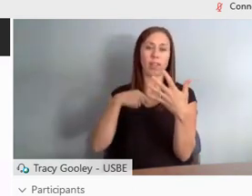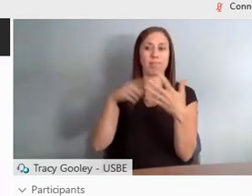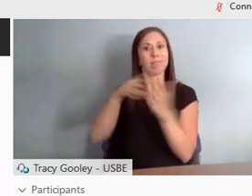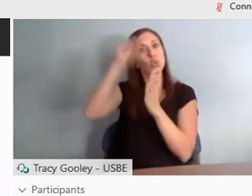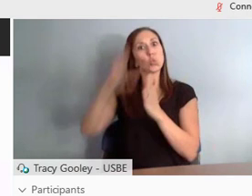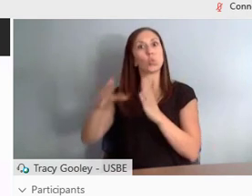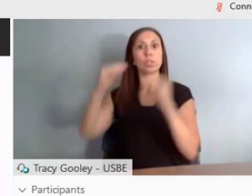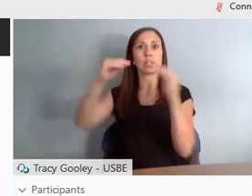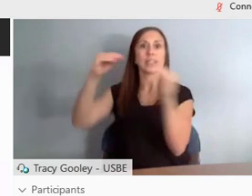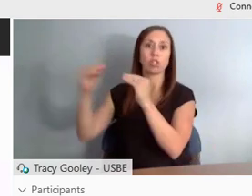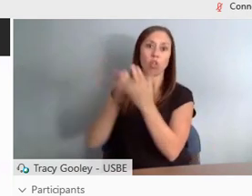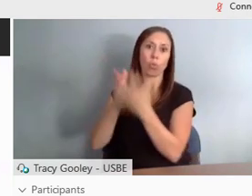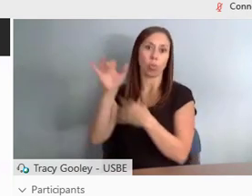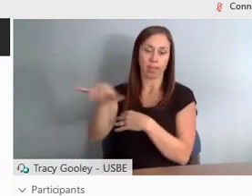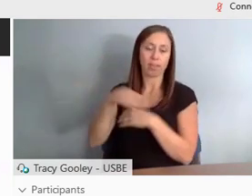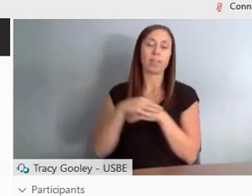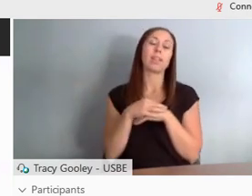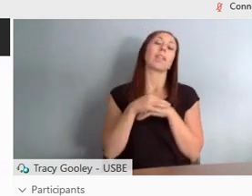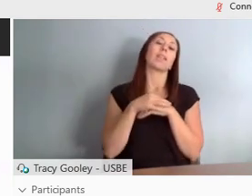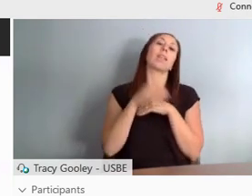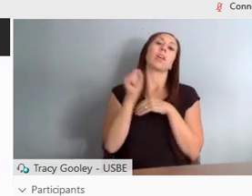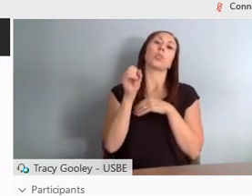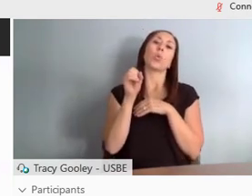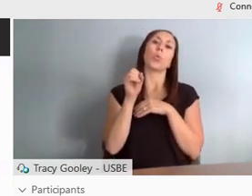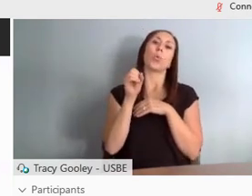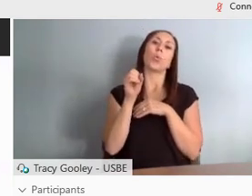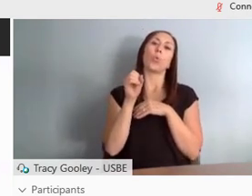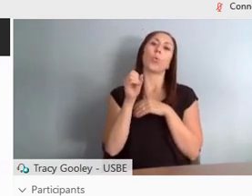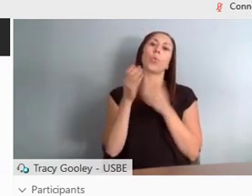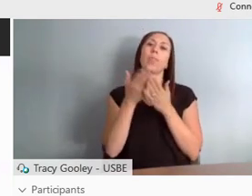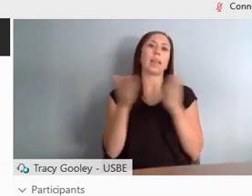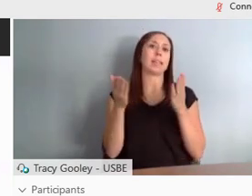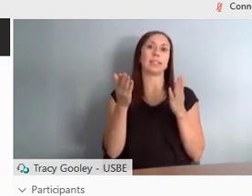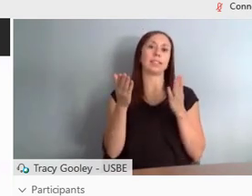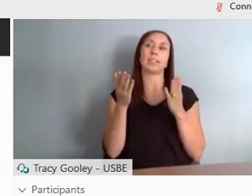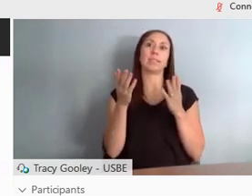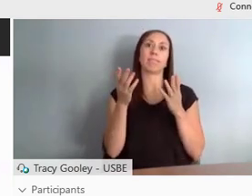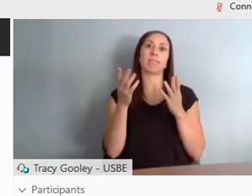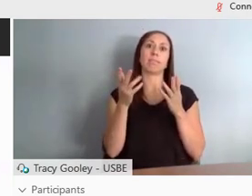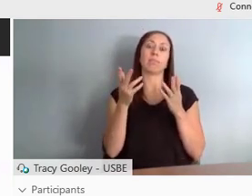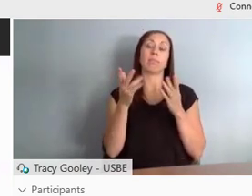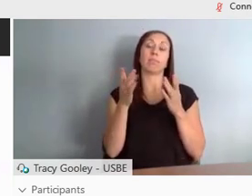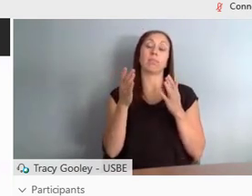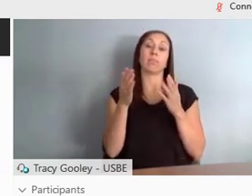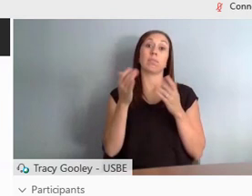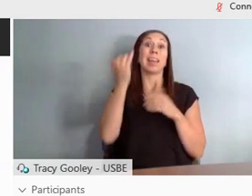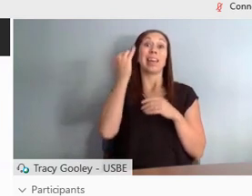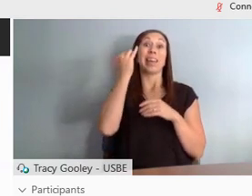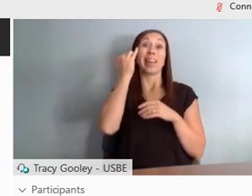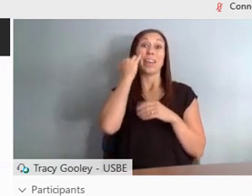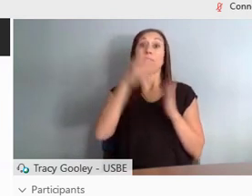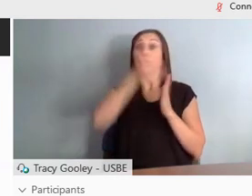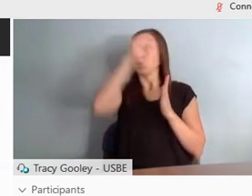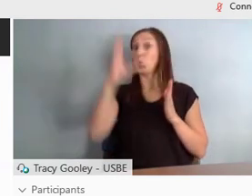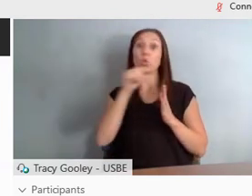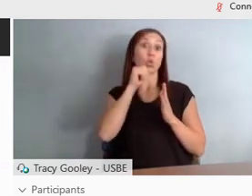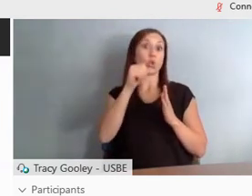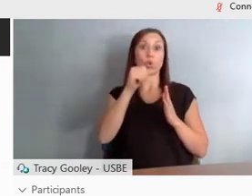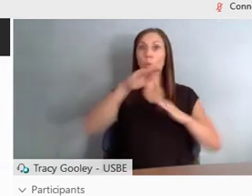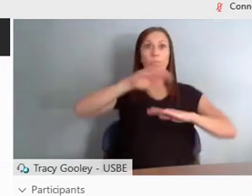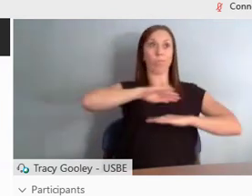minute. So things that do not qualify a student to take an alternate assessment, whether it's